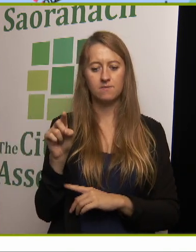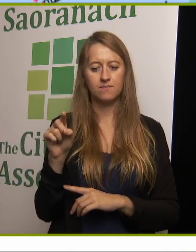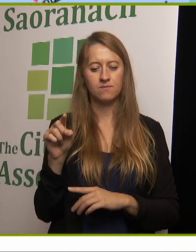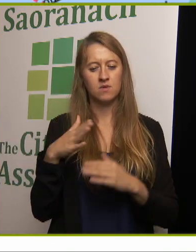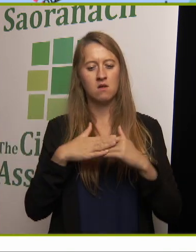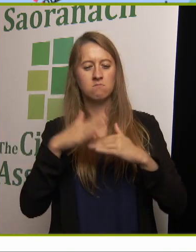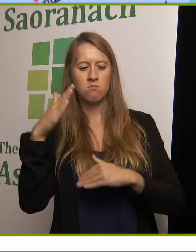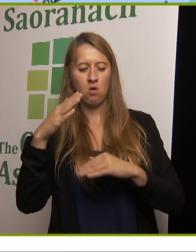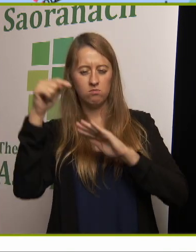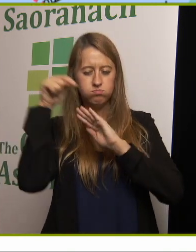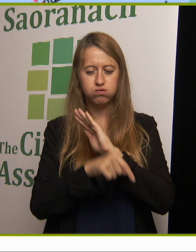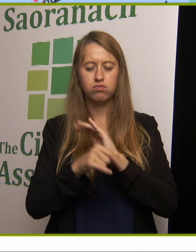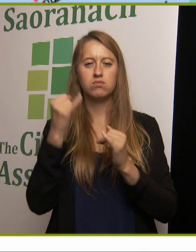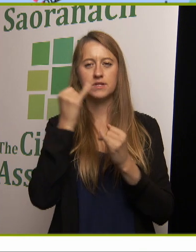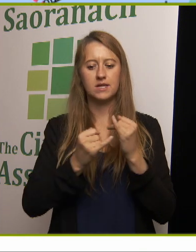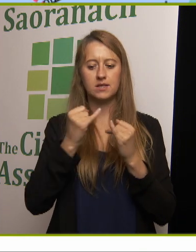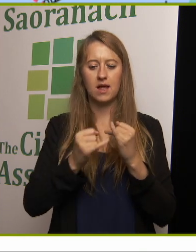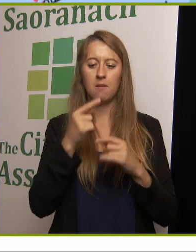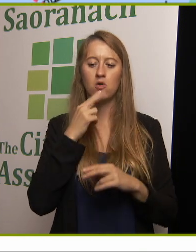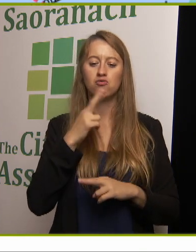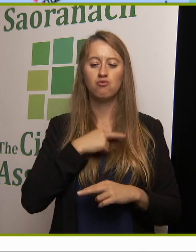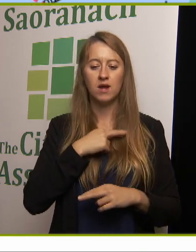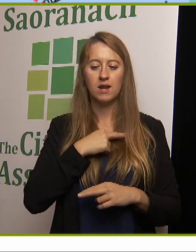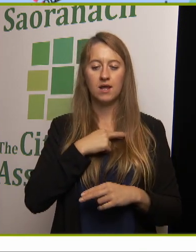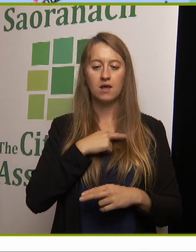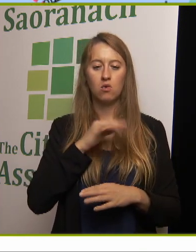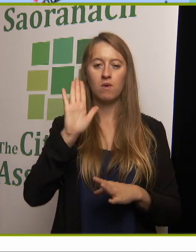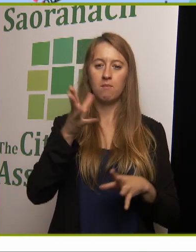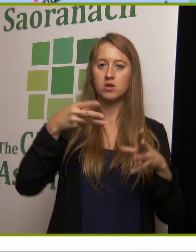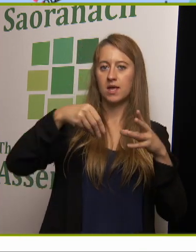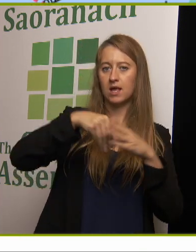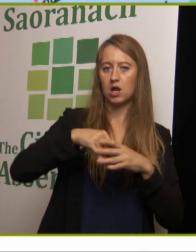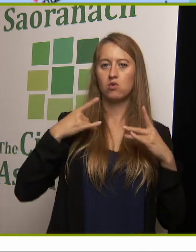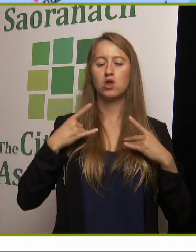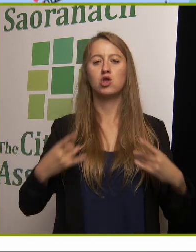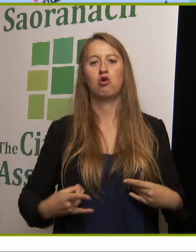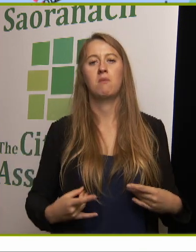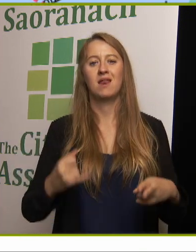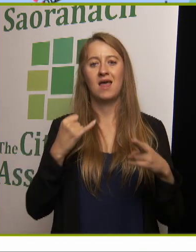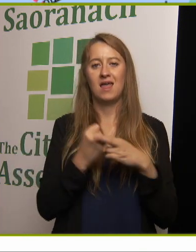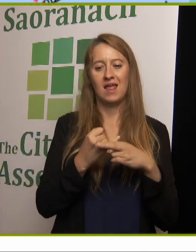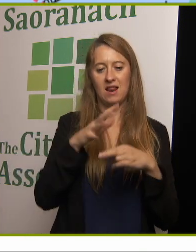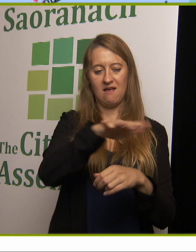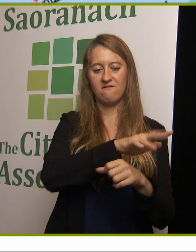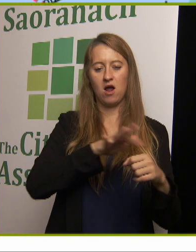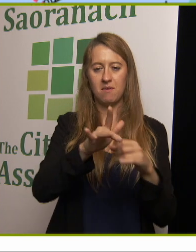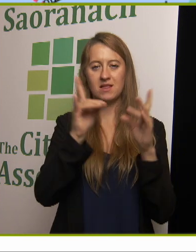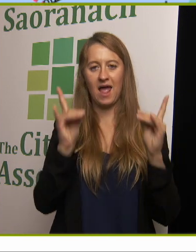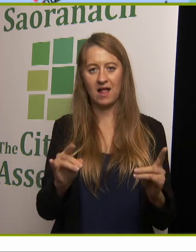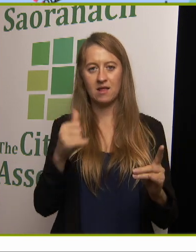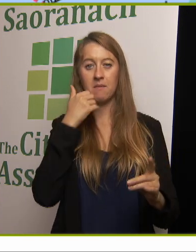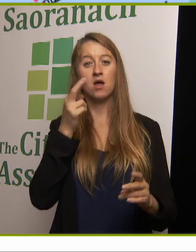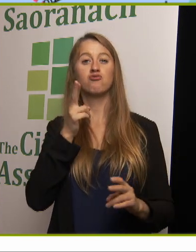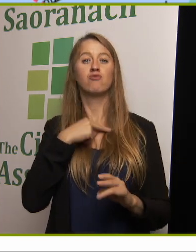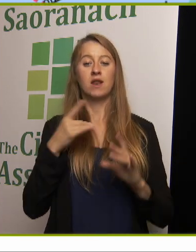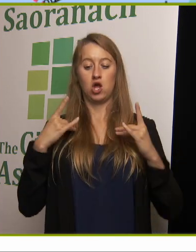kind of concrete detail. But essentially, you're including the humans in your consideration of the health of the environment, because it's humans are causing the